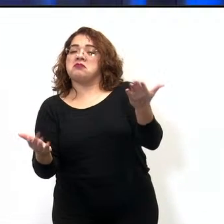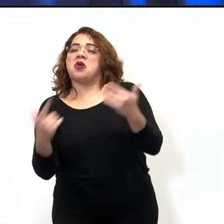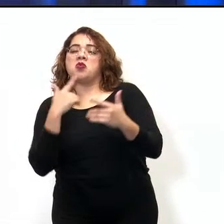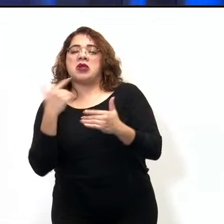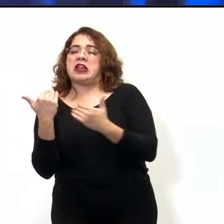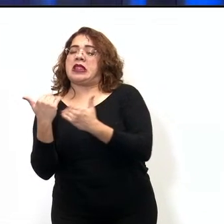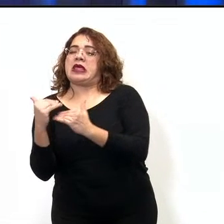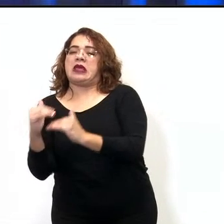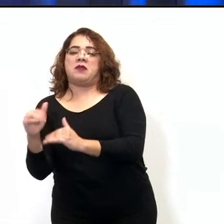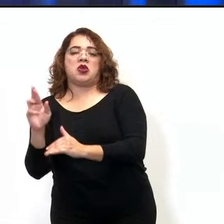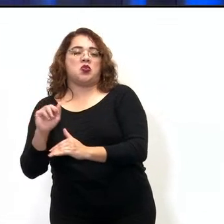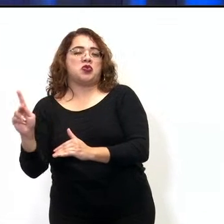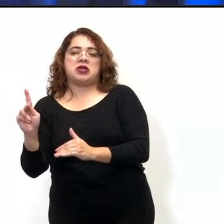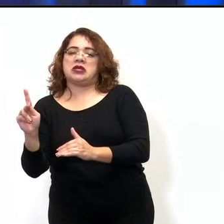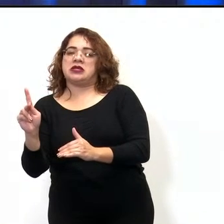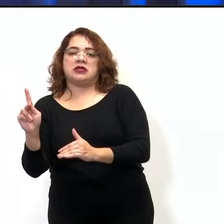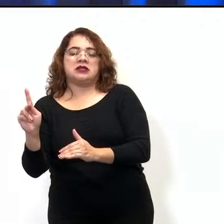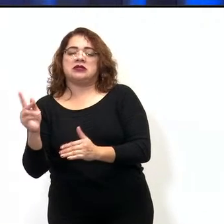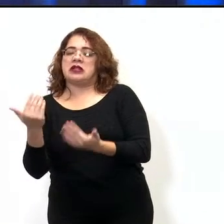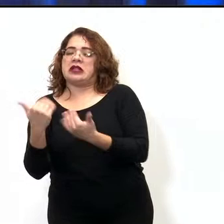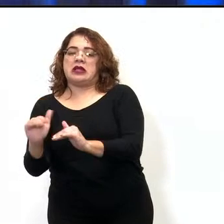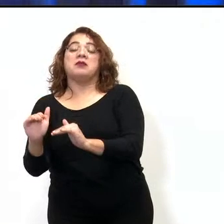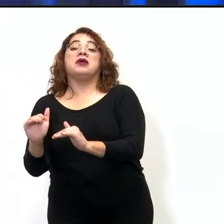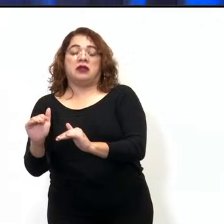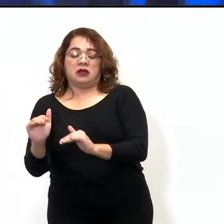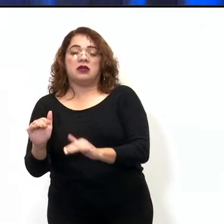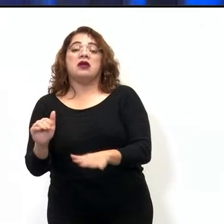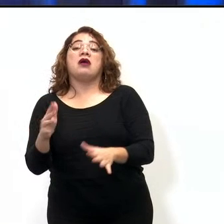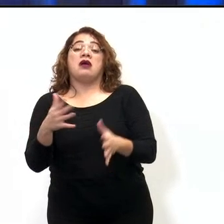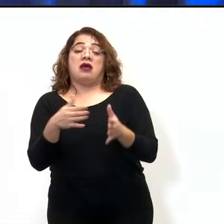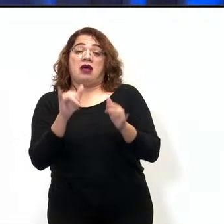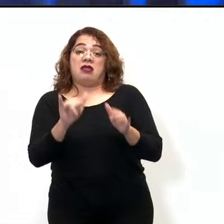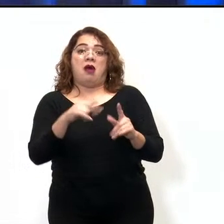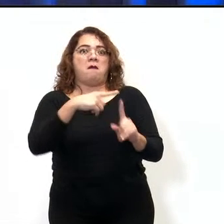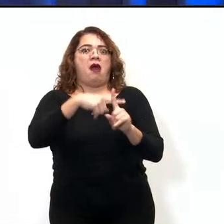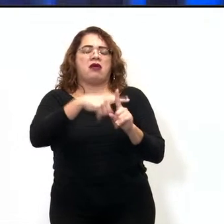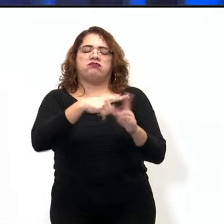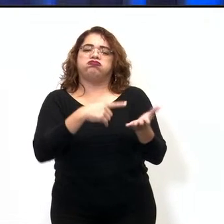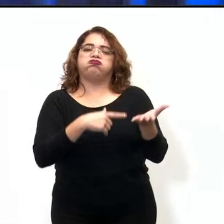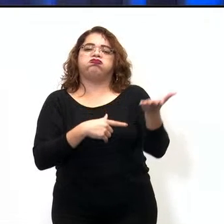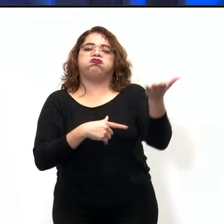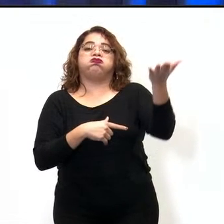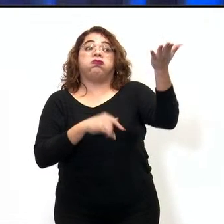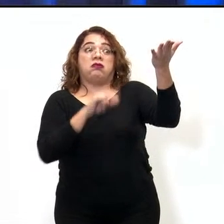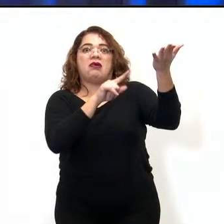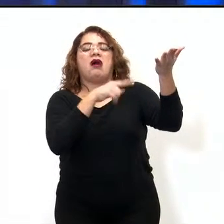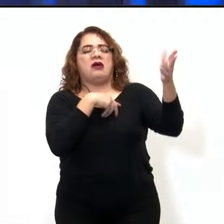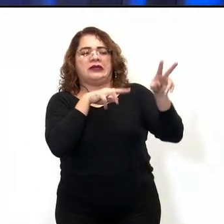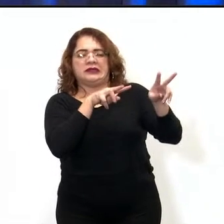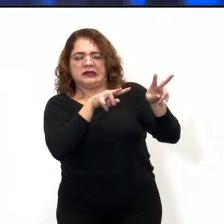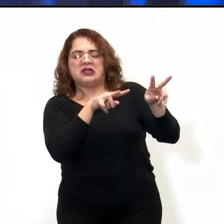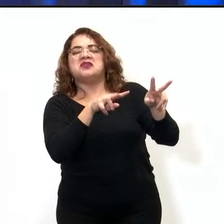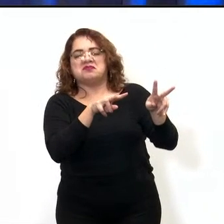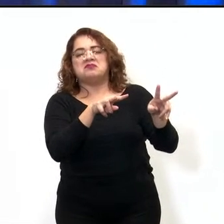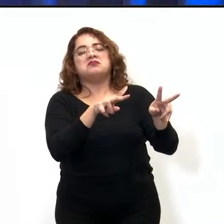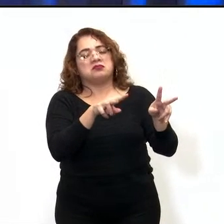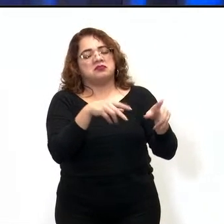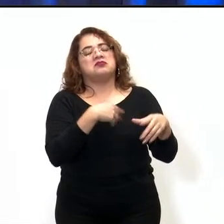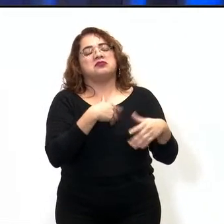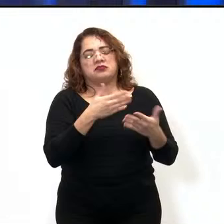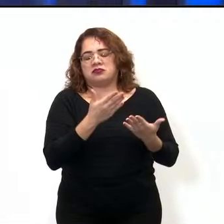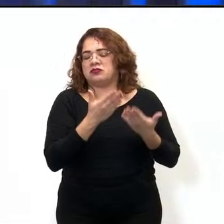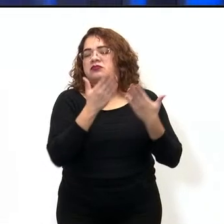confident in our recommendation for widespread vaccination and are hopeful for the positive impact that the widespread adoption will have for